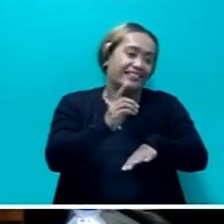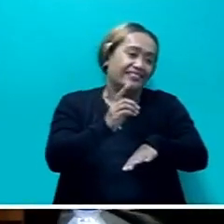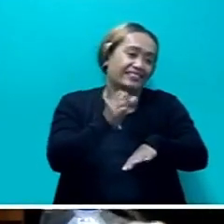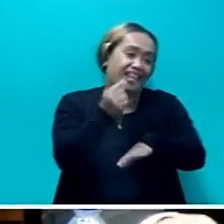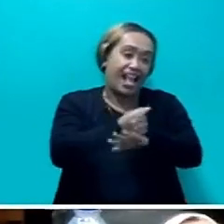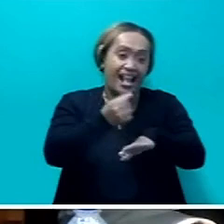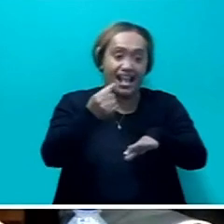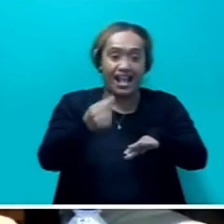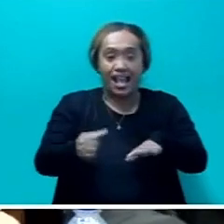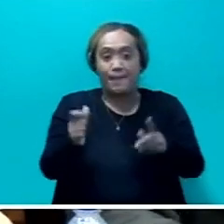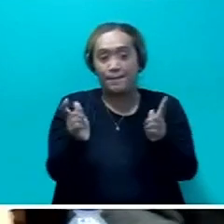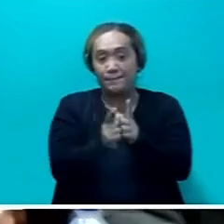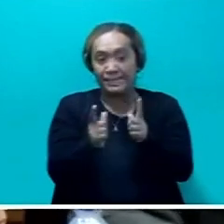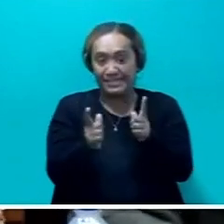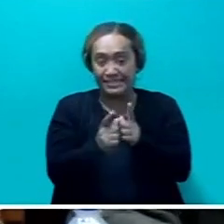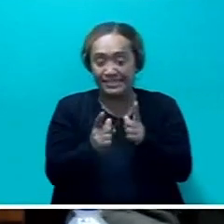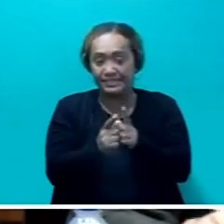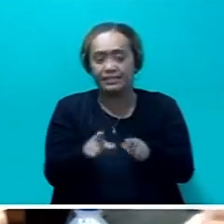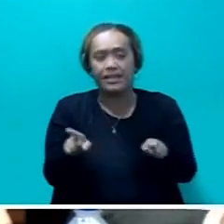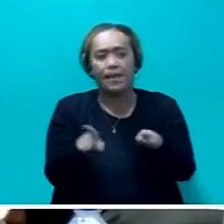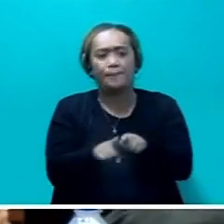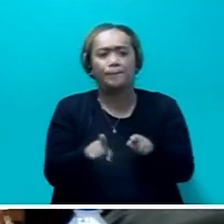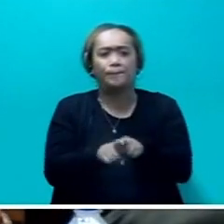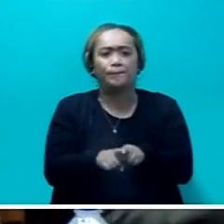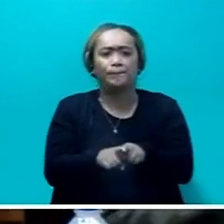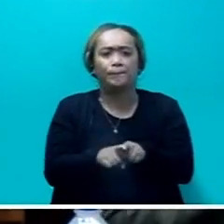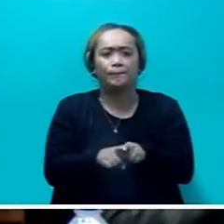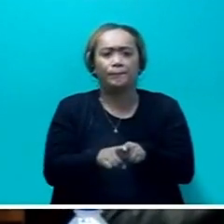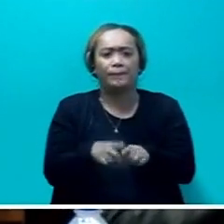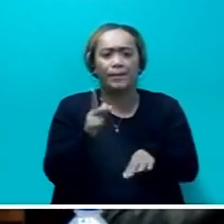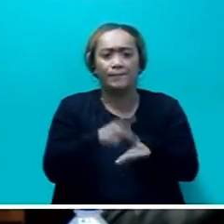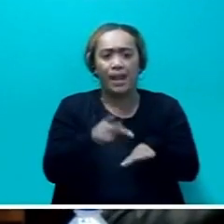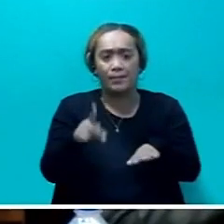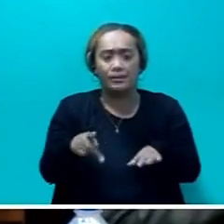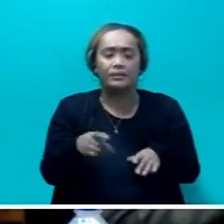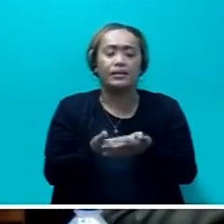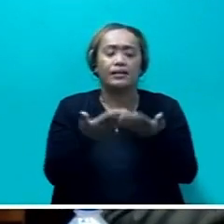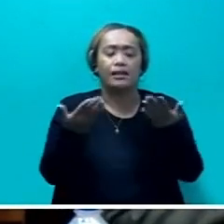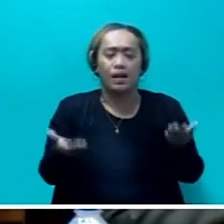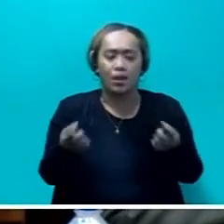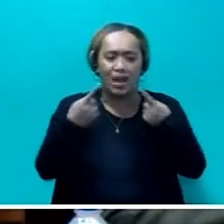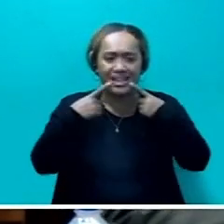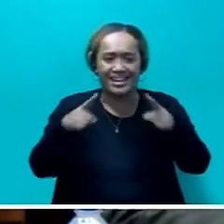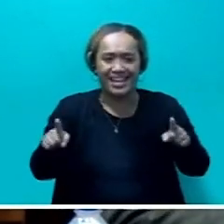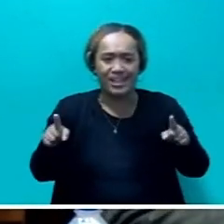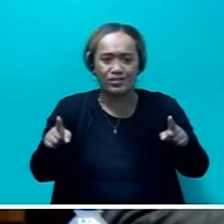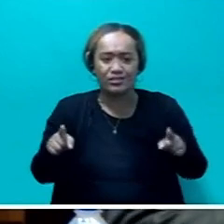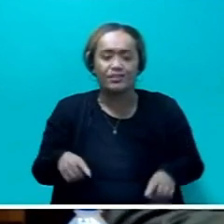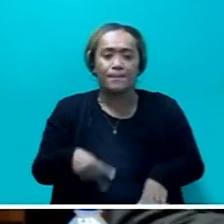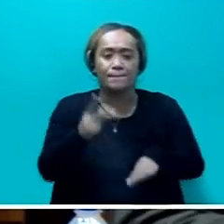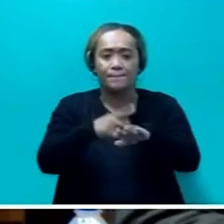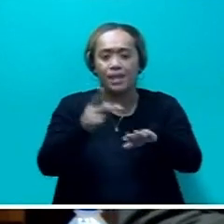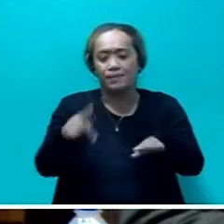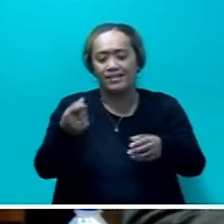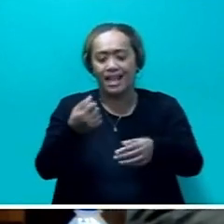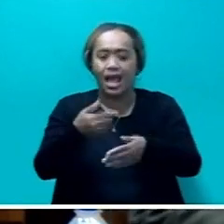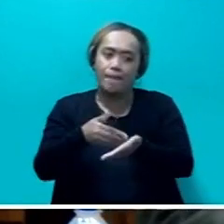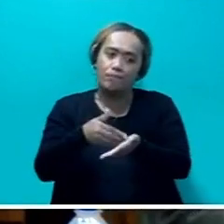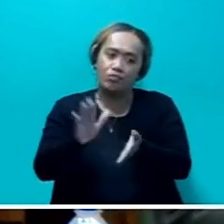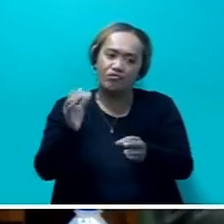February 2023, and as announced by the Honourable Prime Minister, Cabinet approved the Girmit